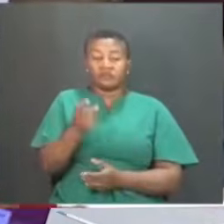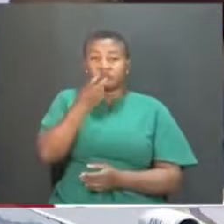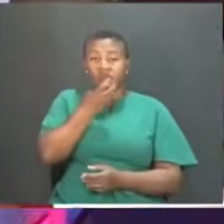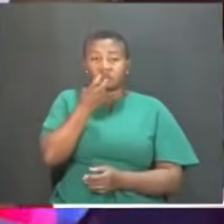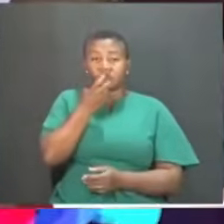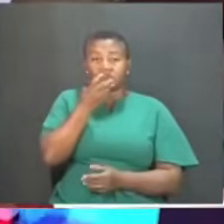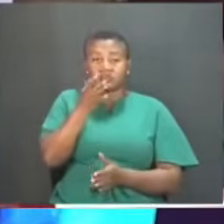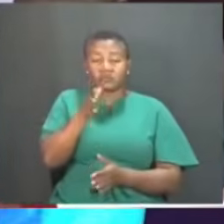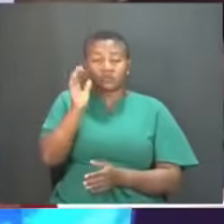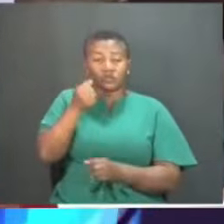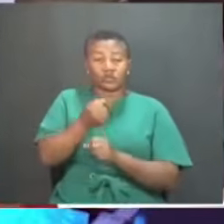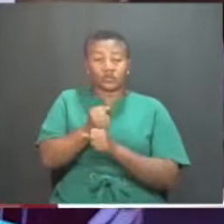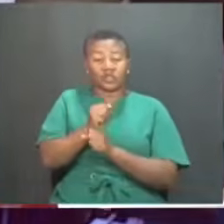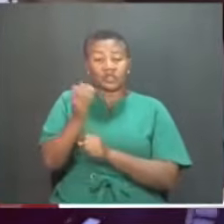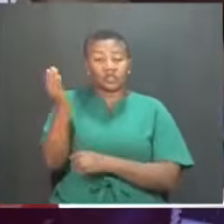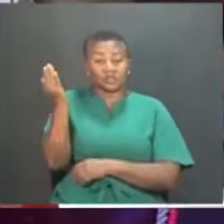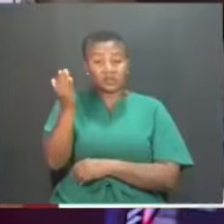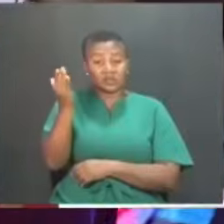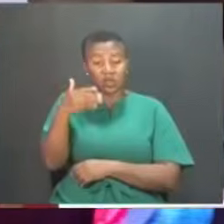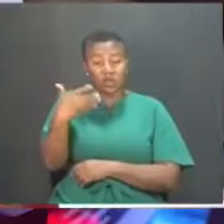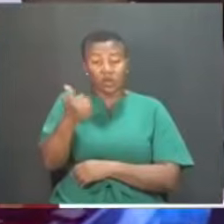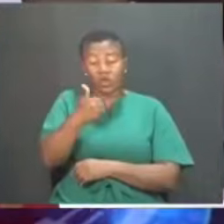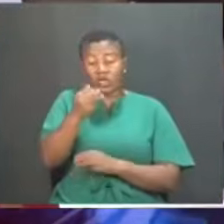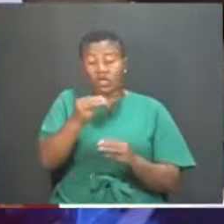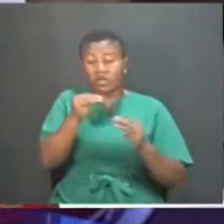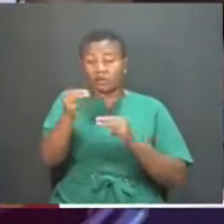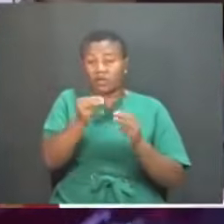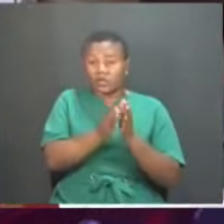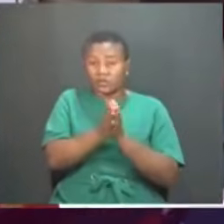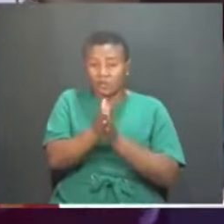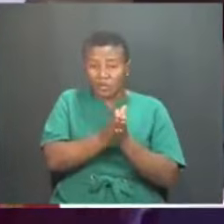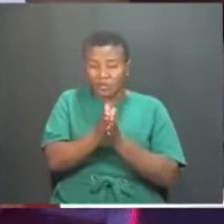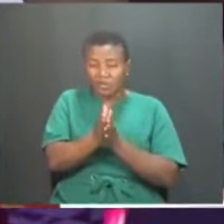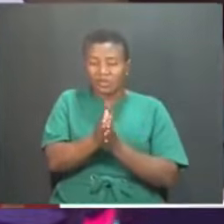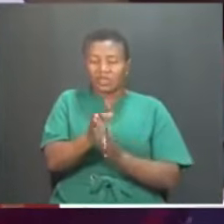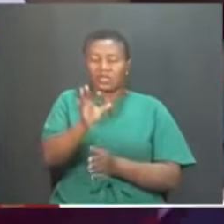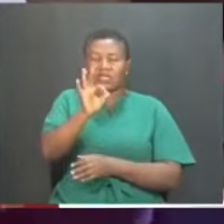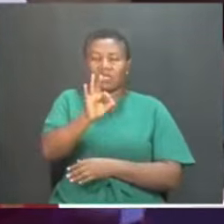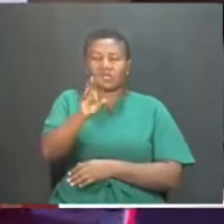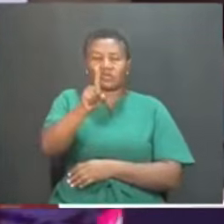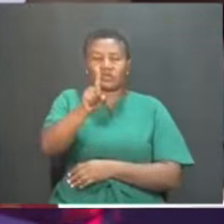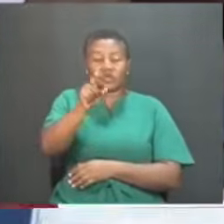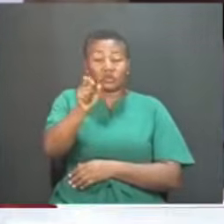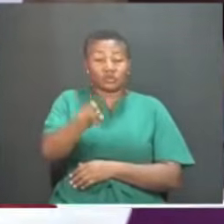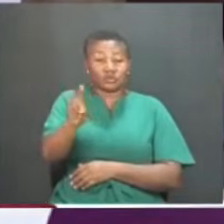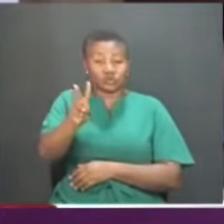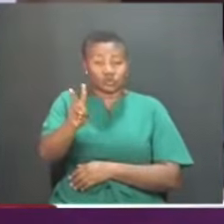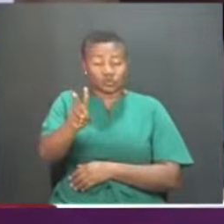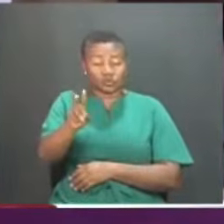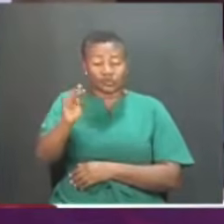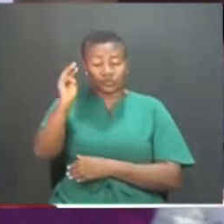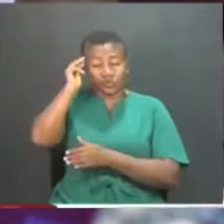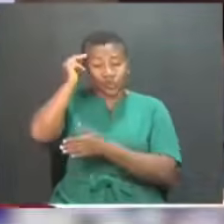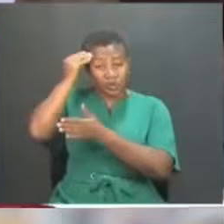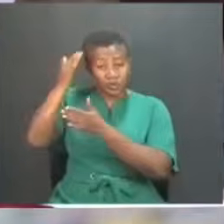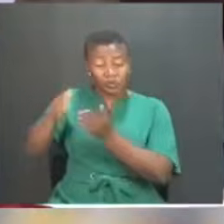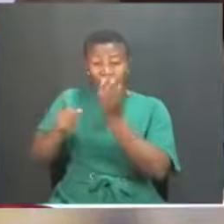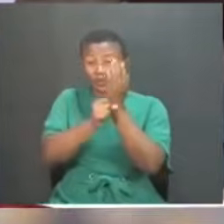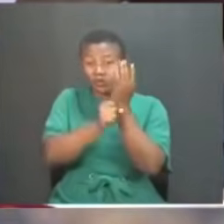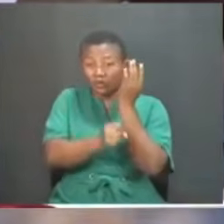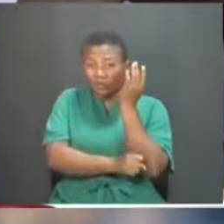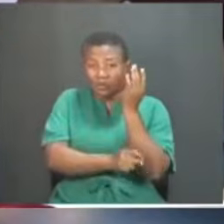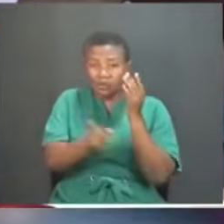on any matter of interest to the House. Order 91.2. A Minister of State may make a statement